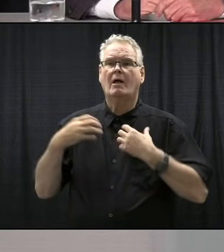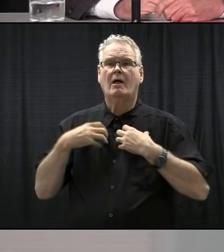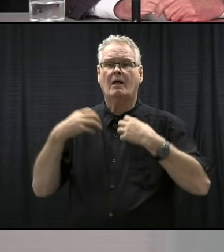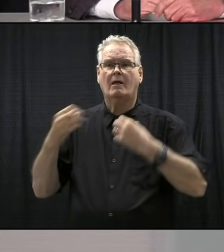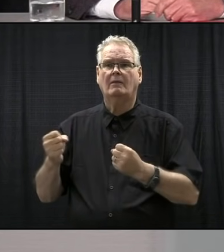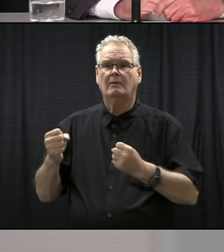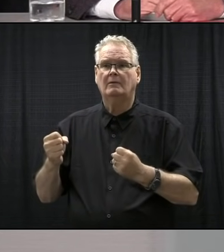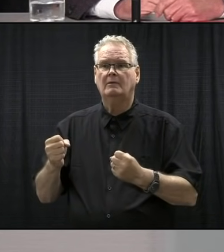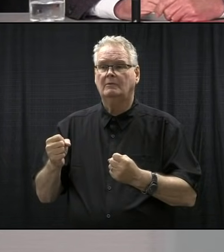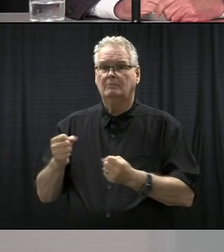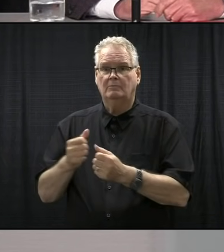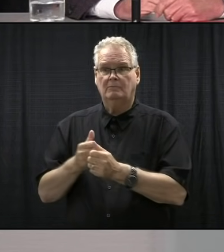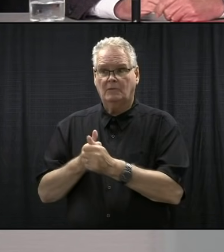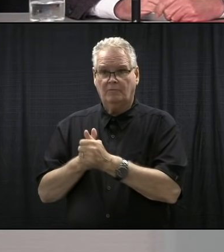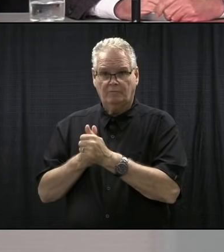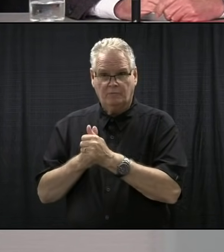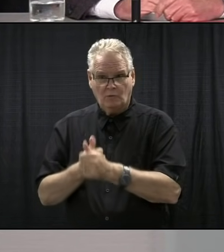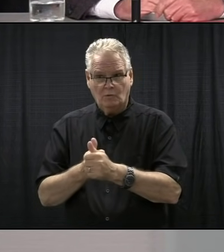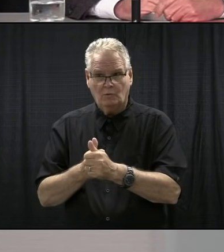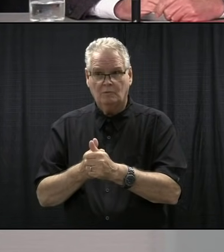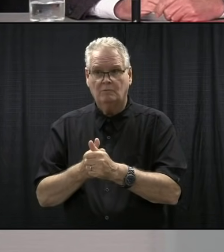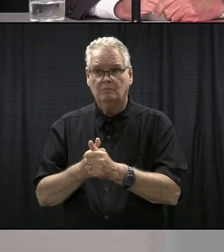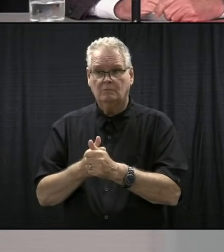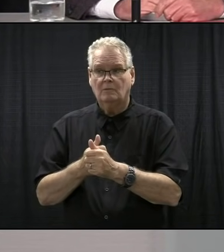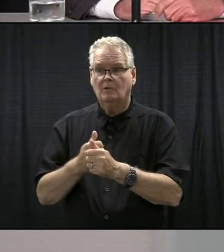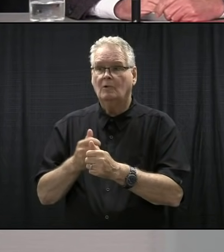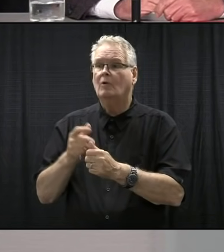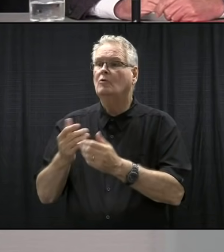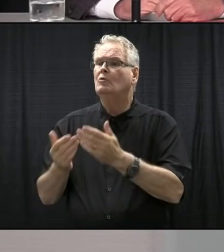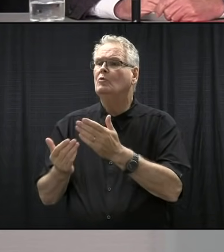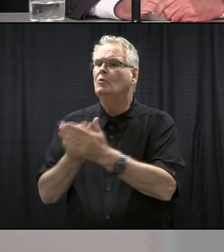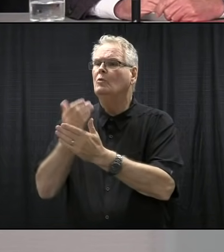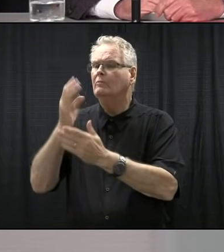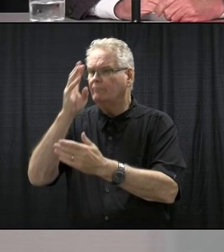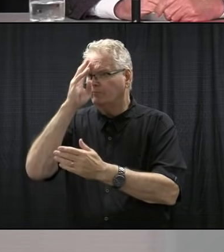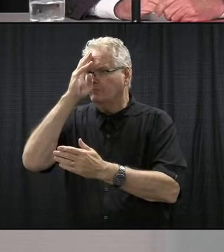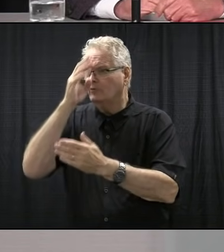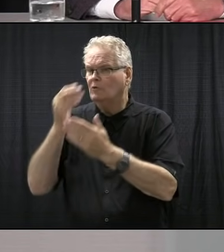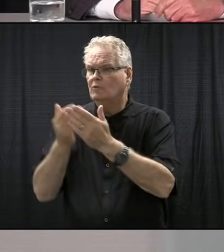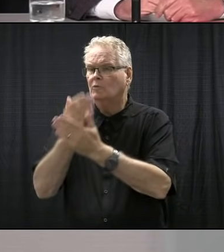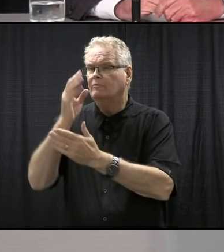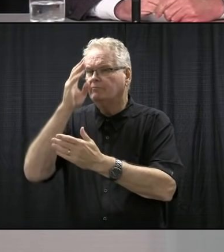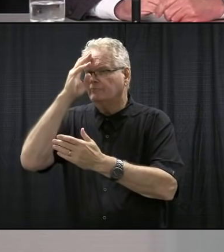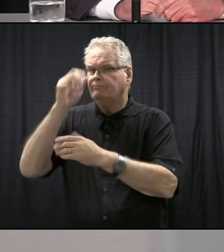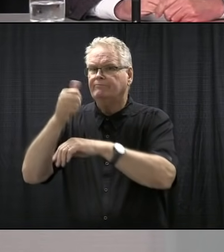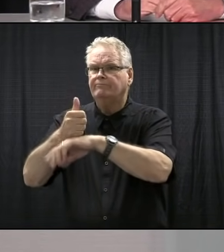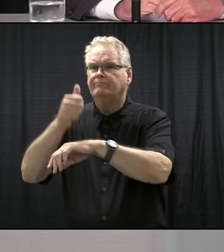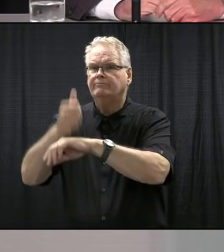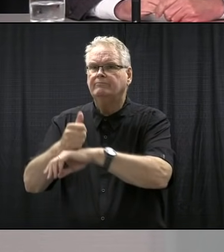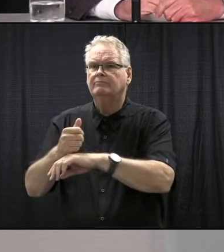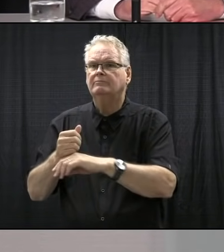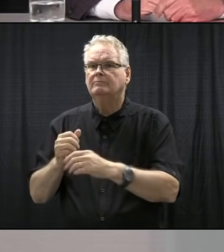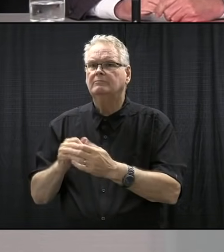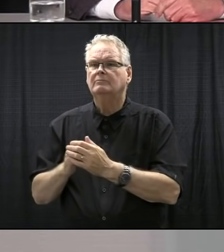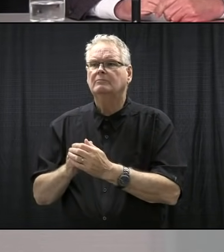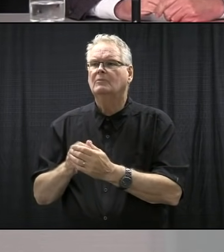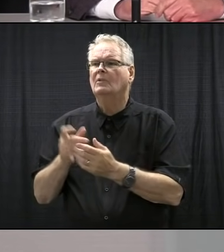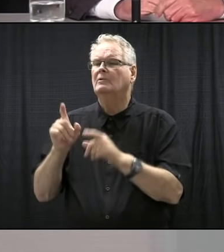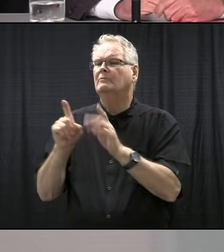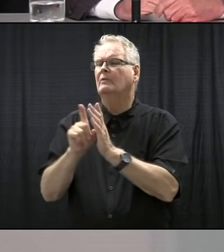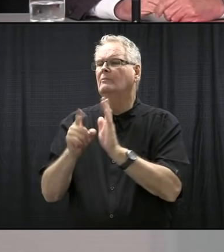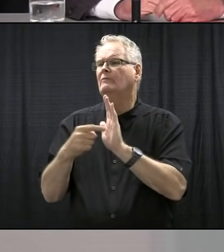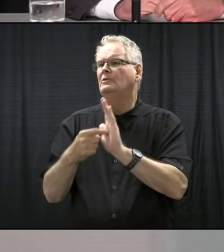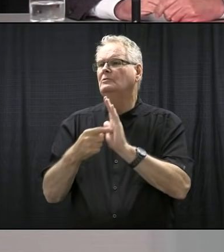offer new guidance on choral and wind instrument playing, choral singing. Yes, so we